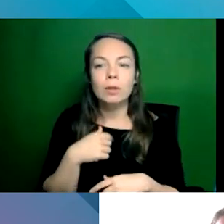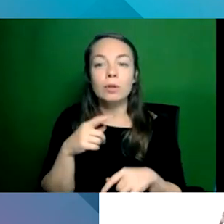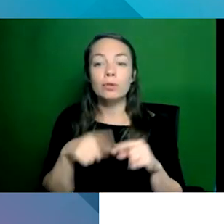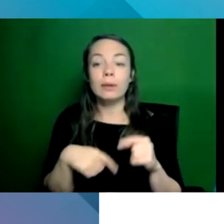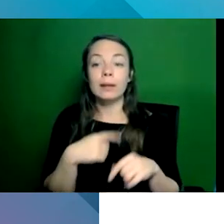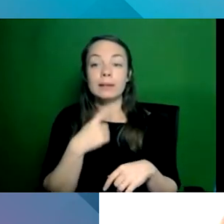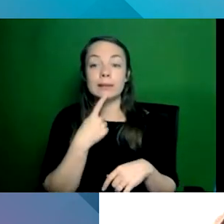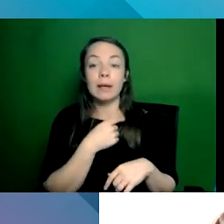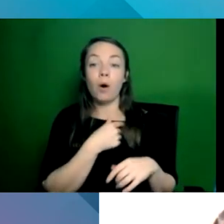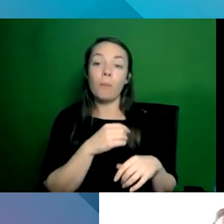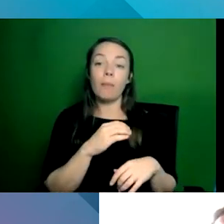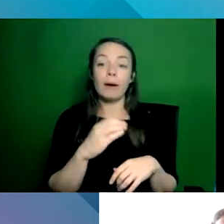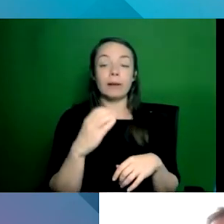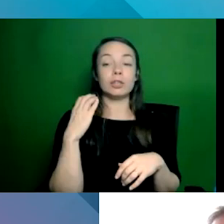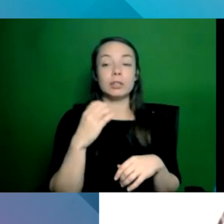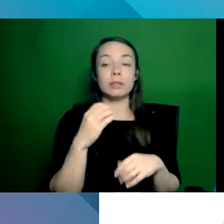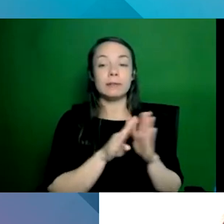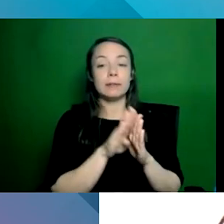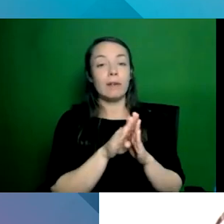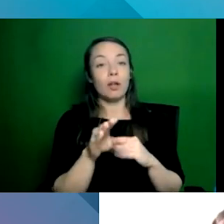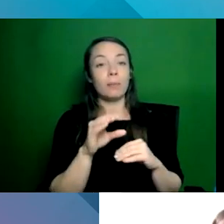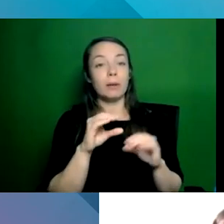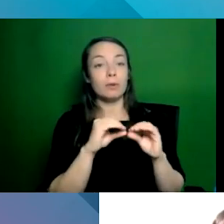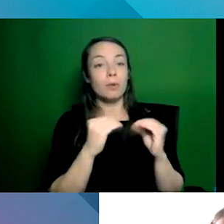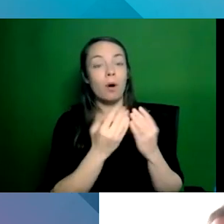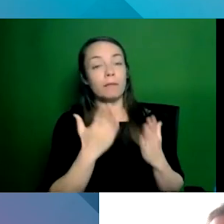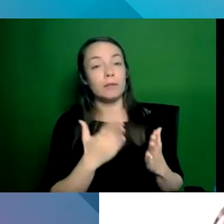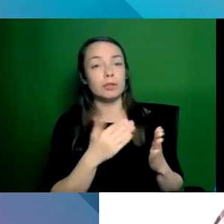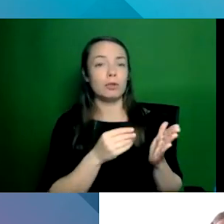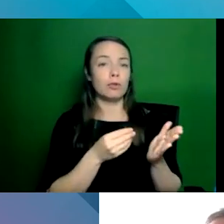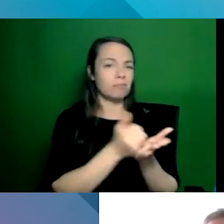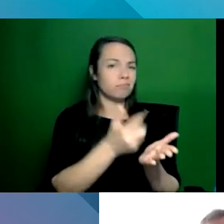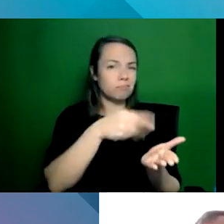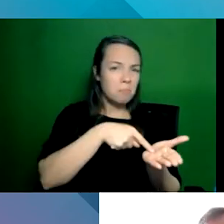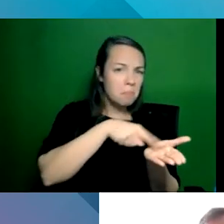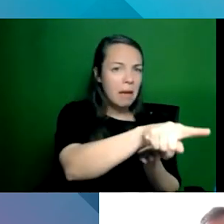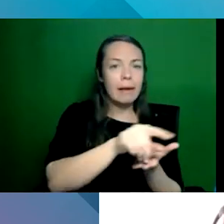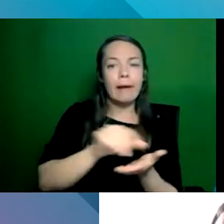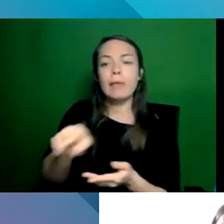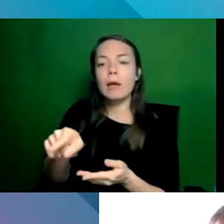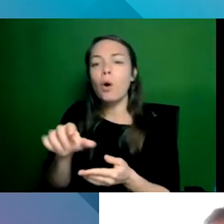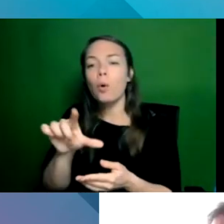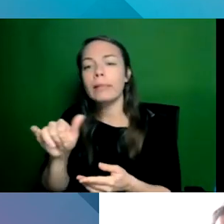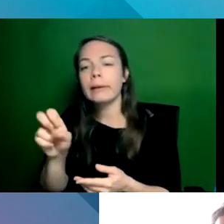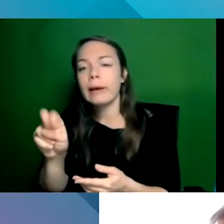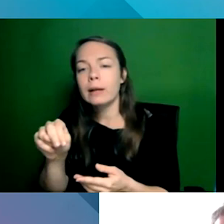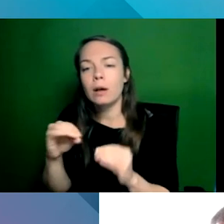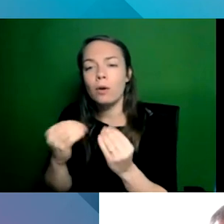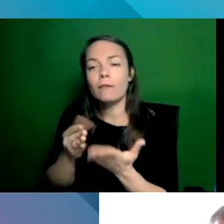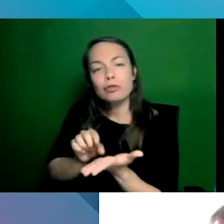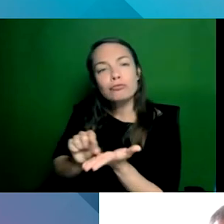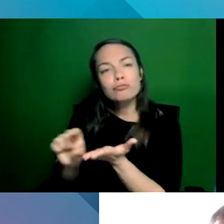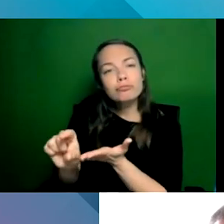a year, and then want your queer community liaison to be paid $55,000 a year, especially because what you're marketing is my queerness,